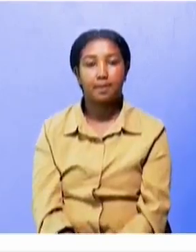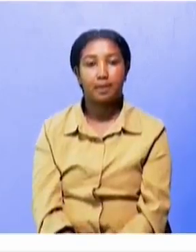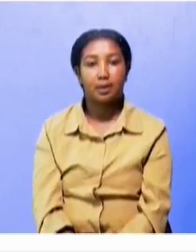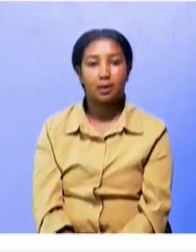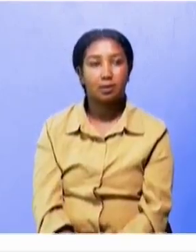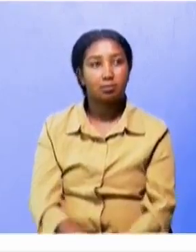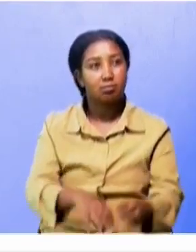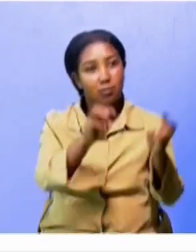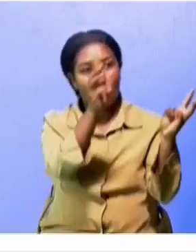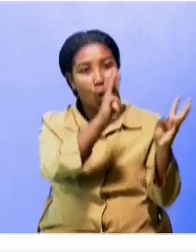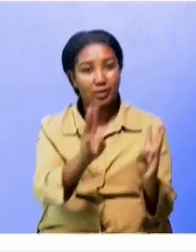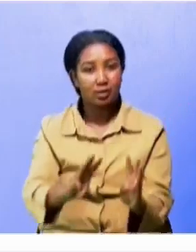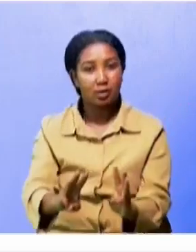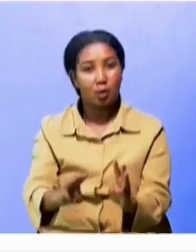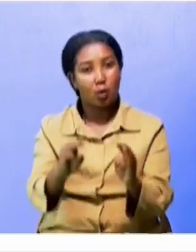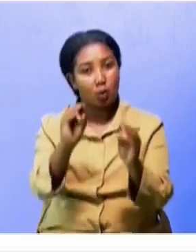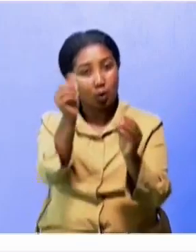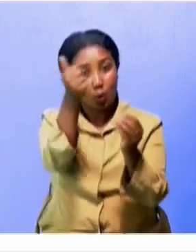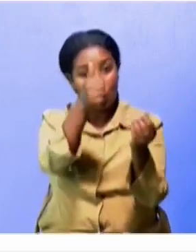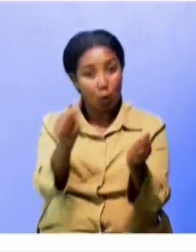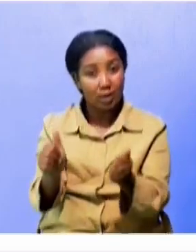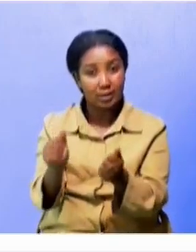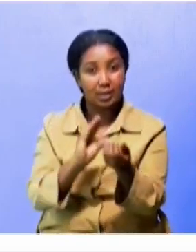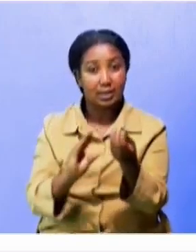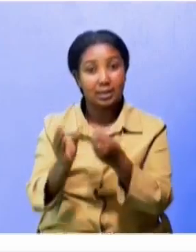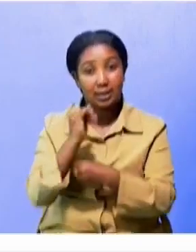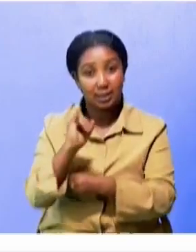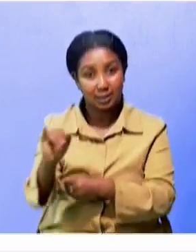The weather is, right?